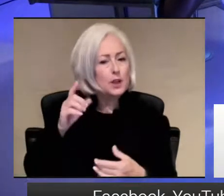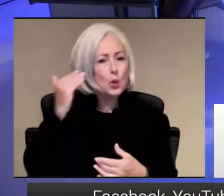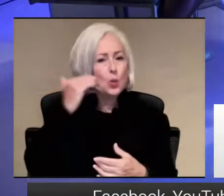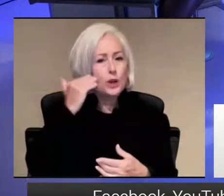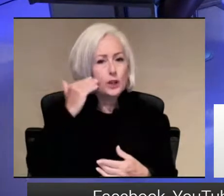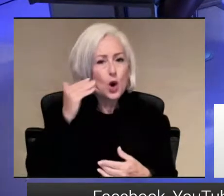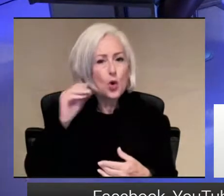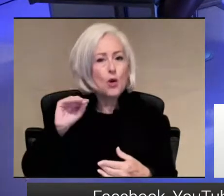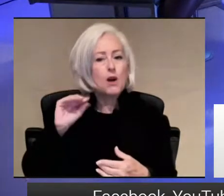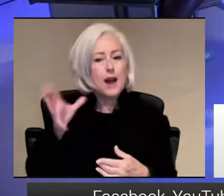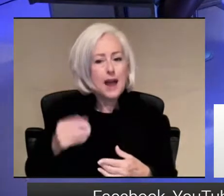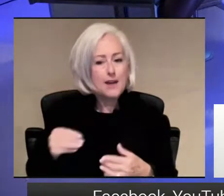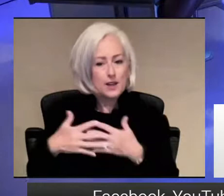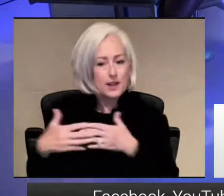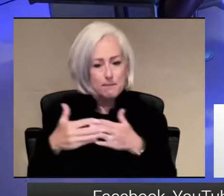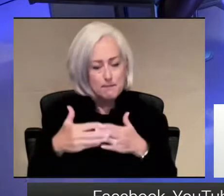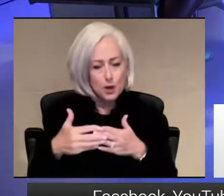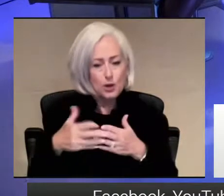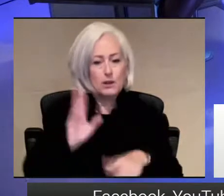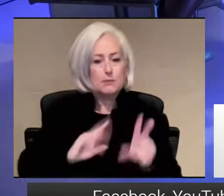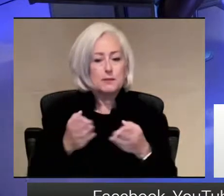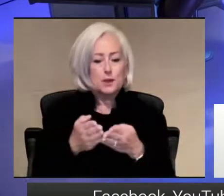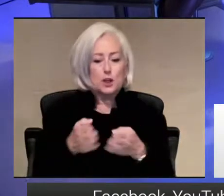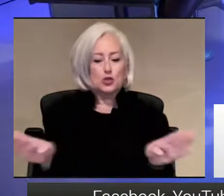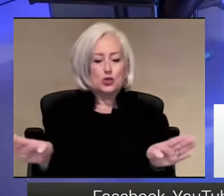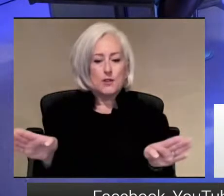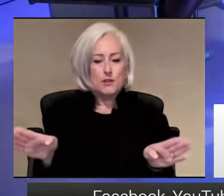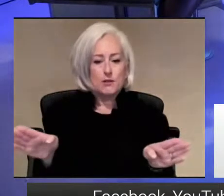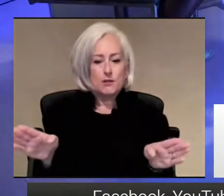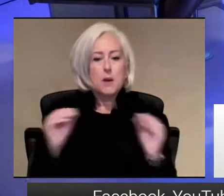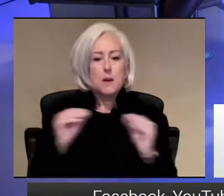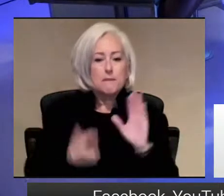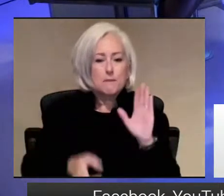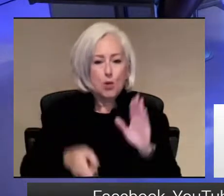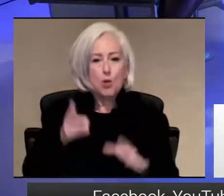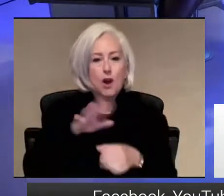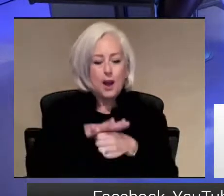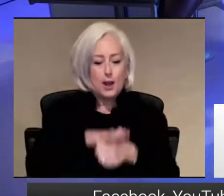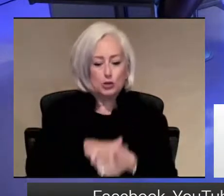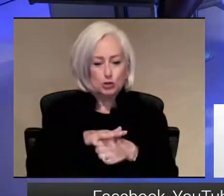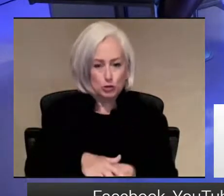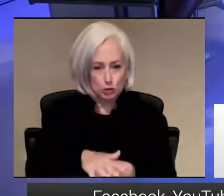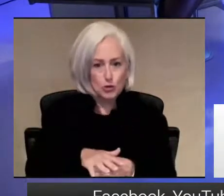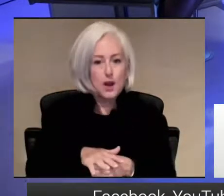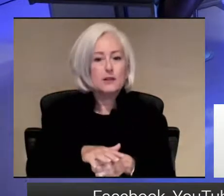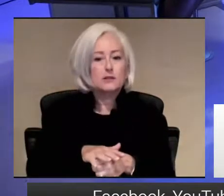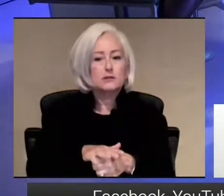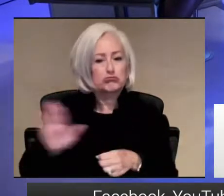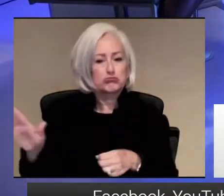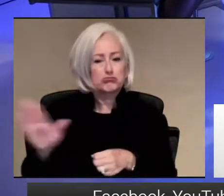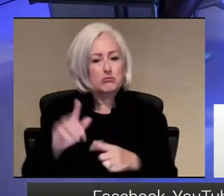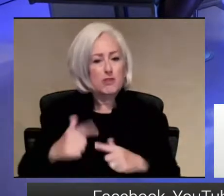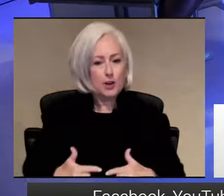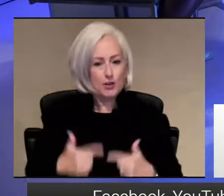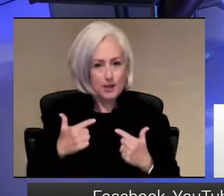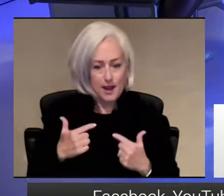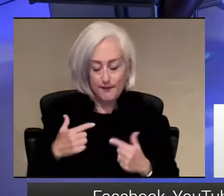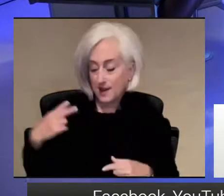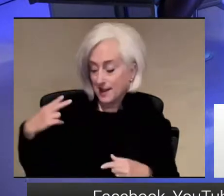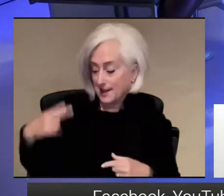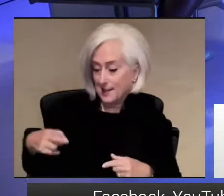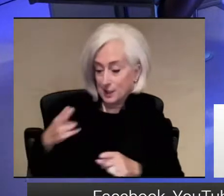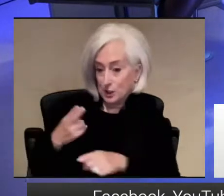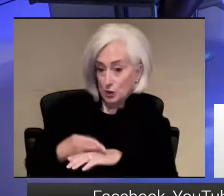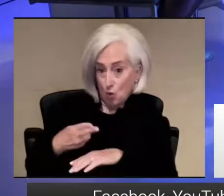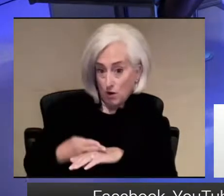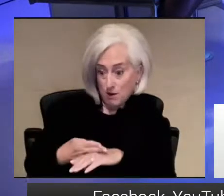have a higher stress profile in life, from historical racism, institutionalized racism, and